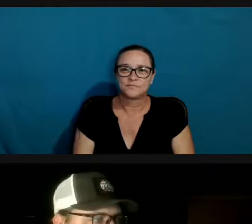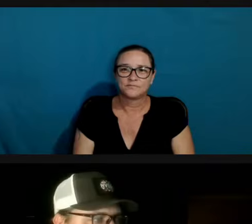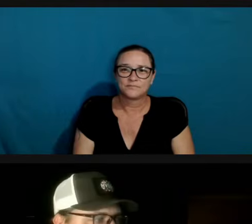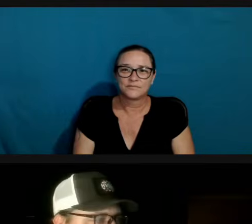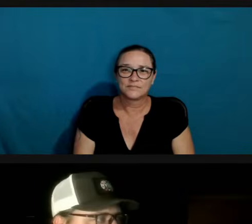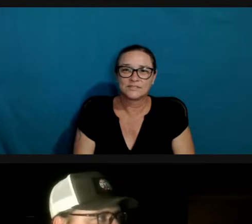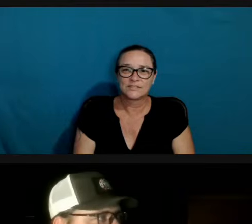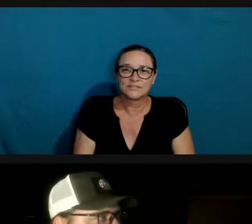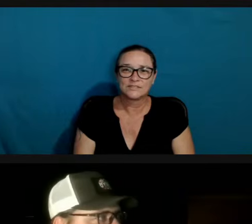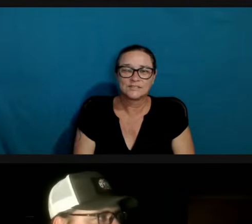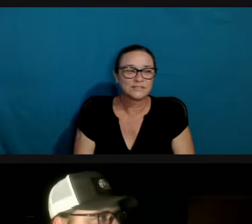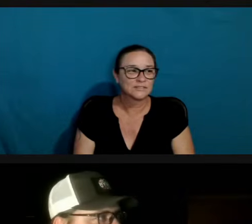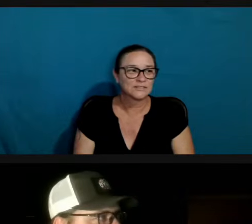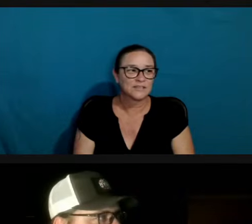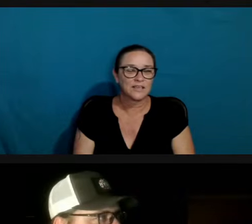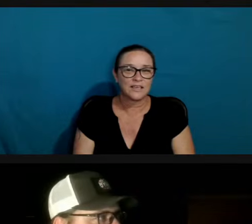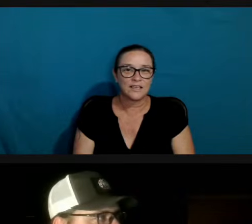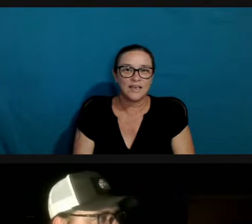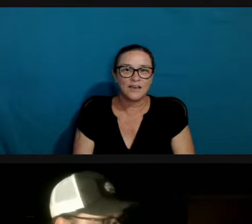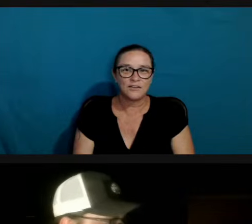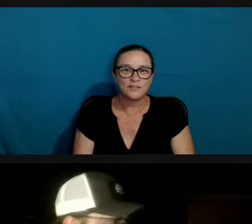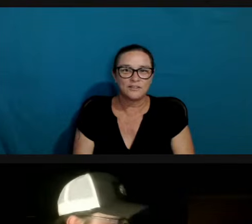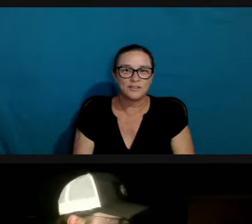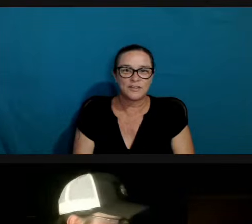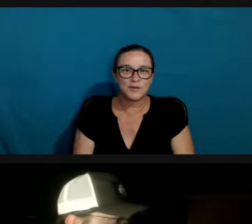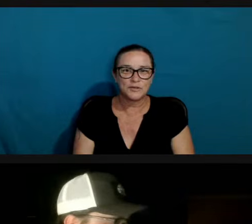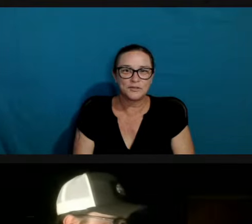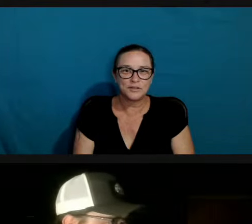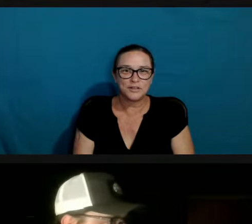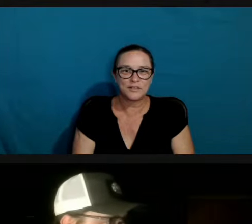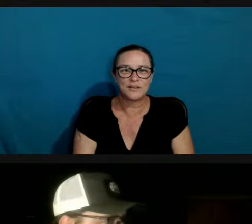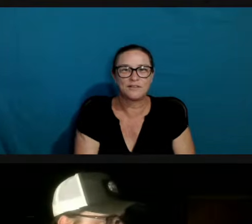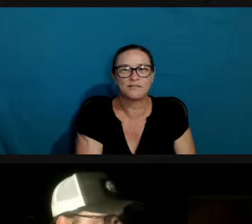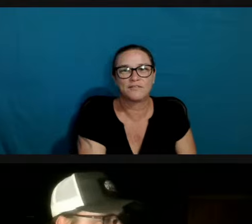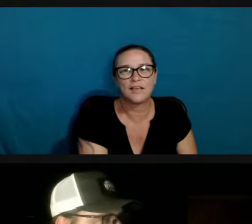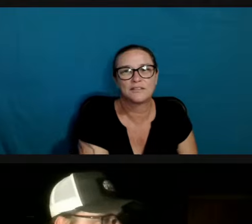be. And yep.